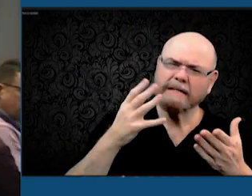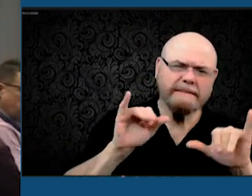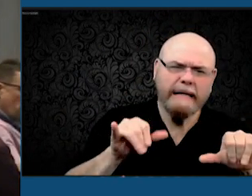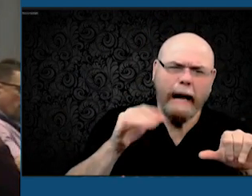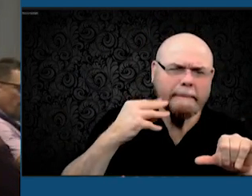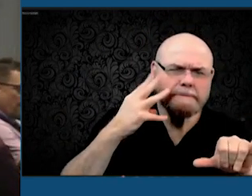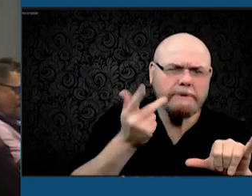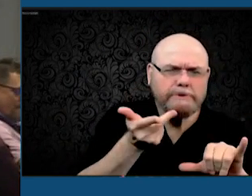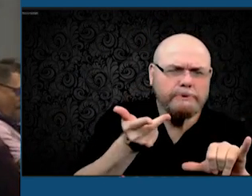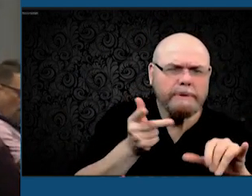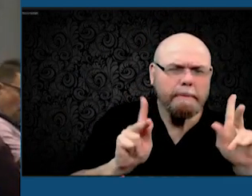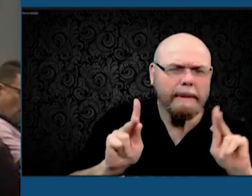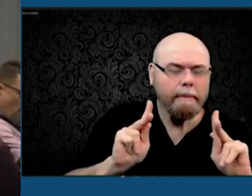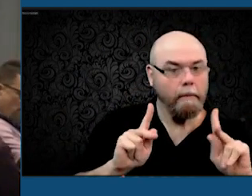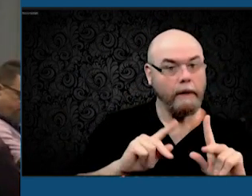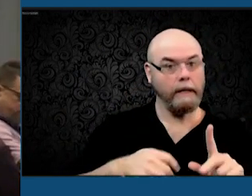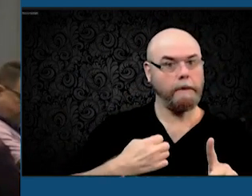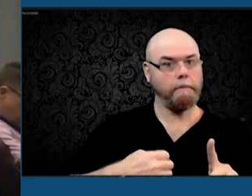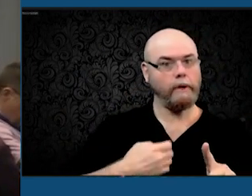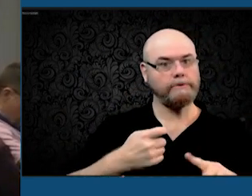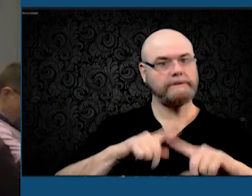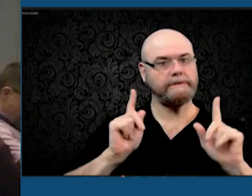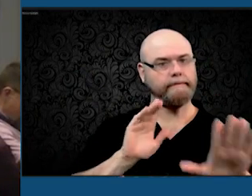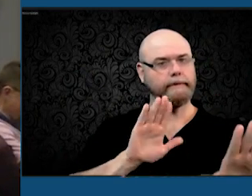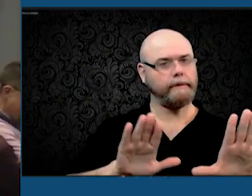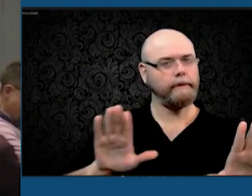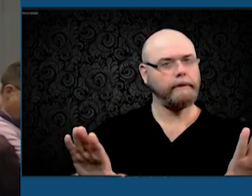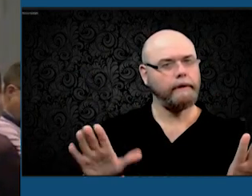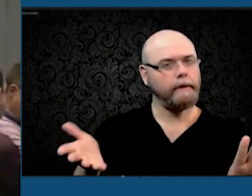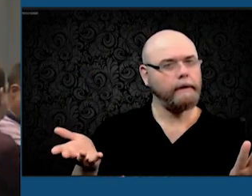But we have different emotions. We have to